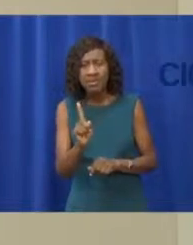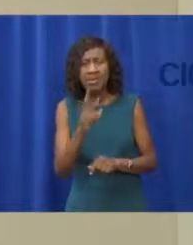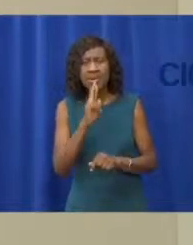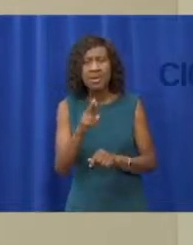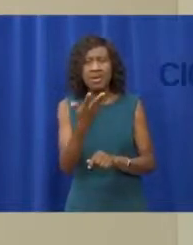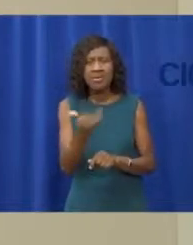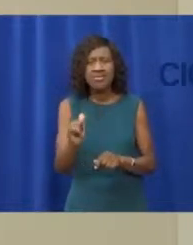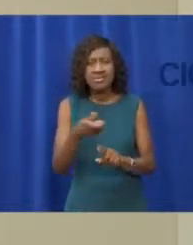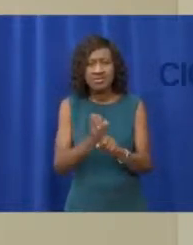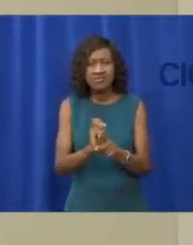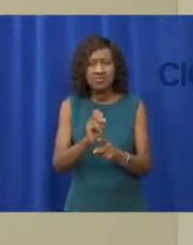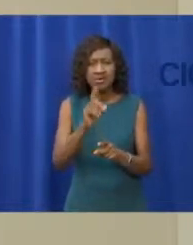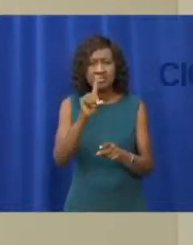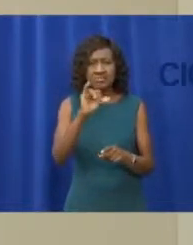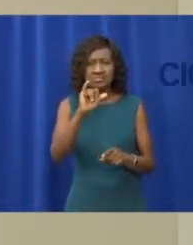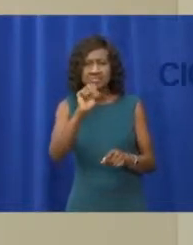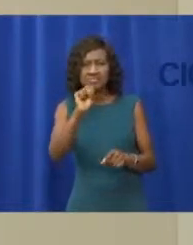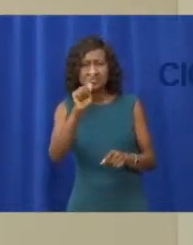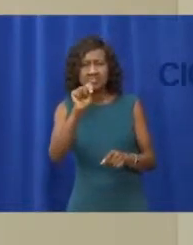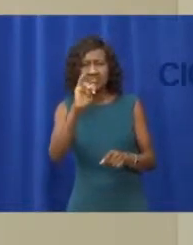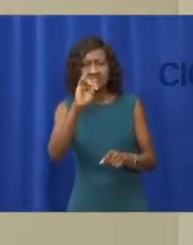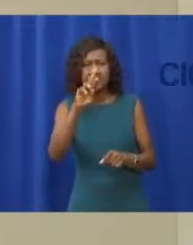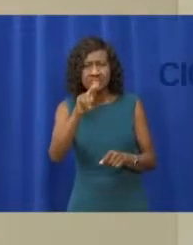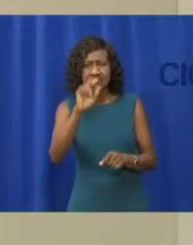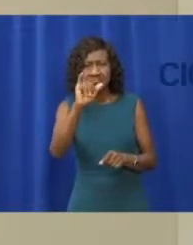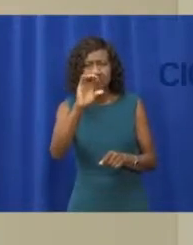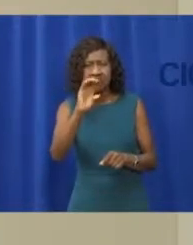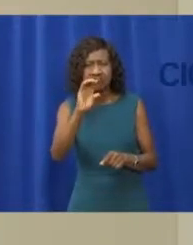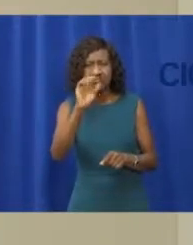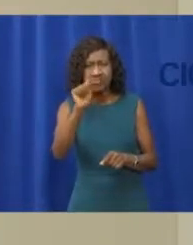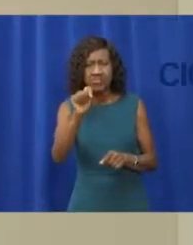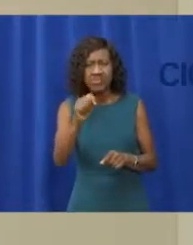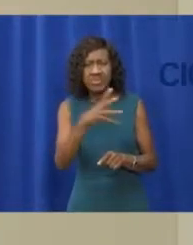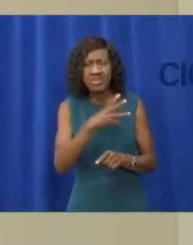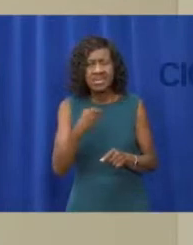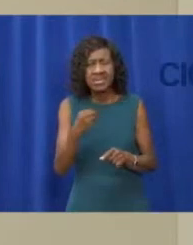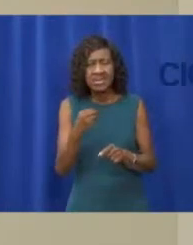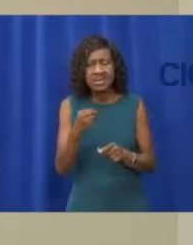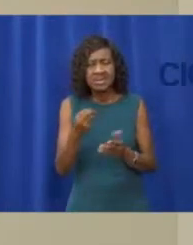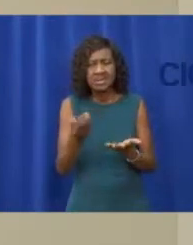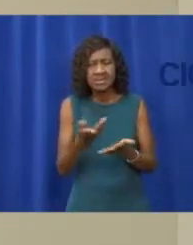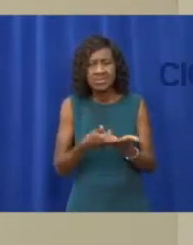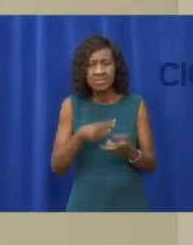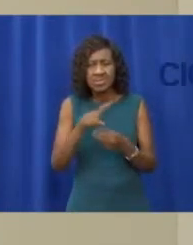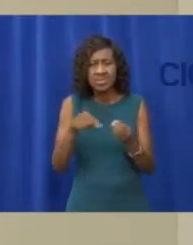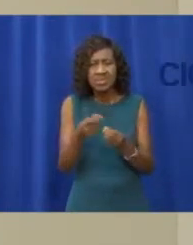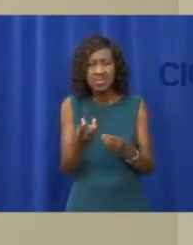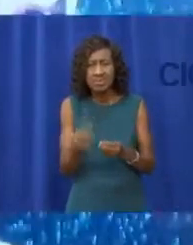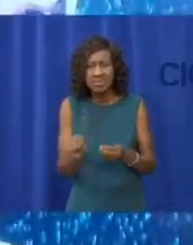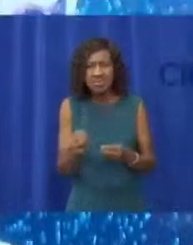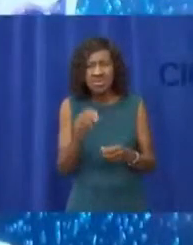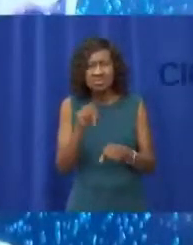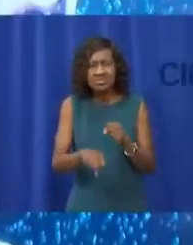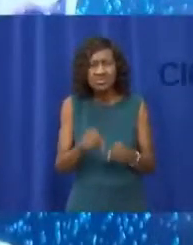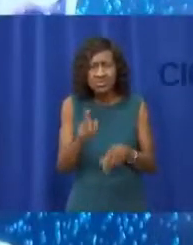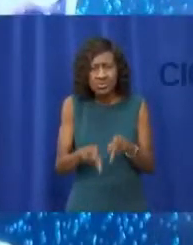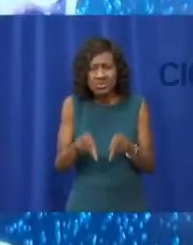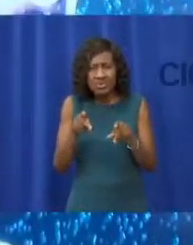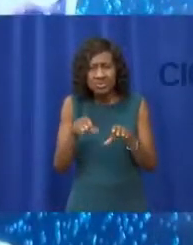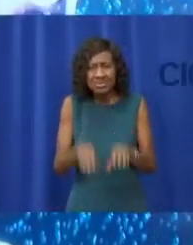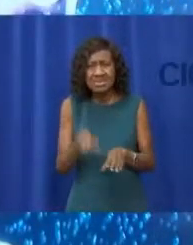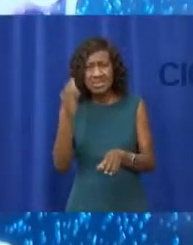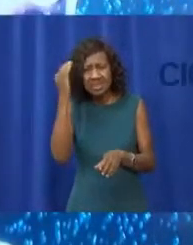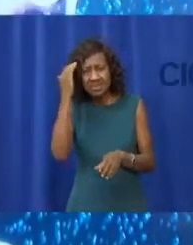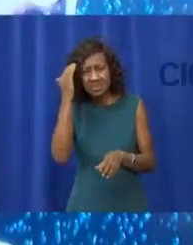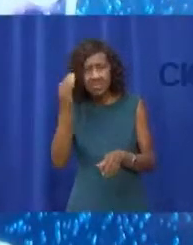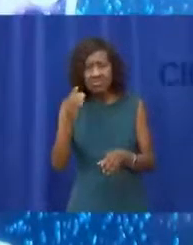from, or any sort of details on their condition so that the public may be aware of that? I know